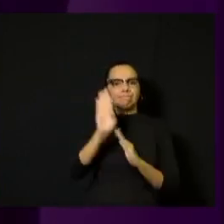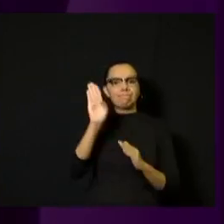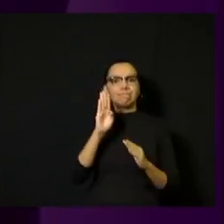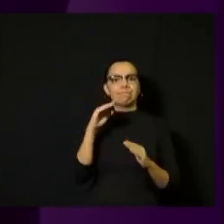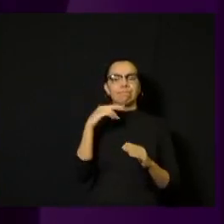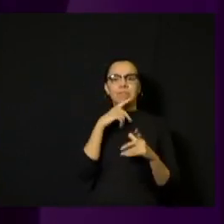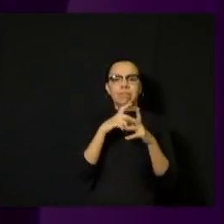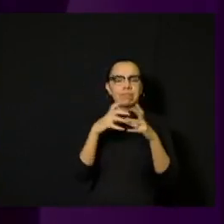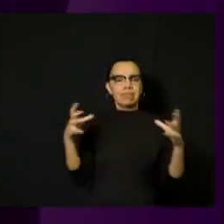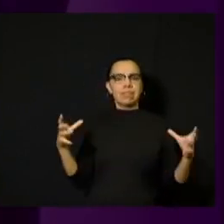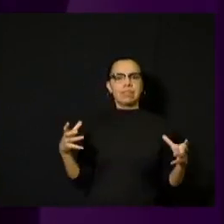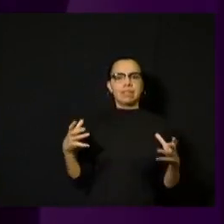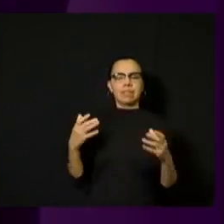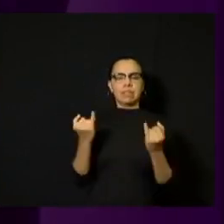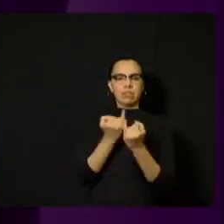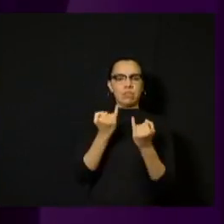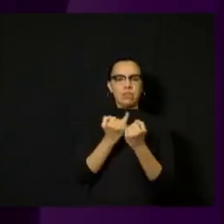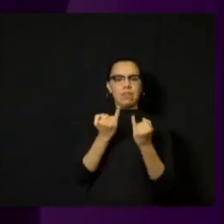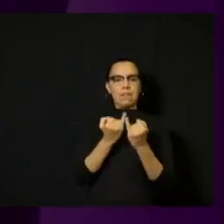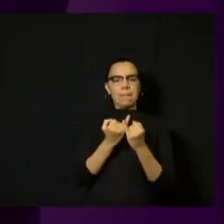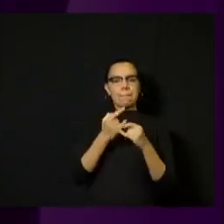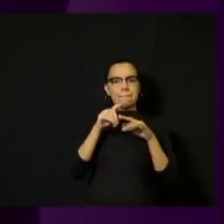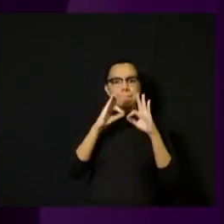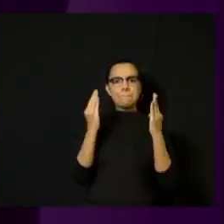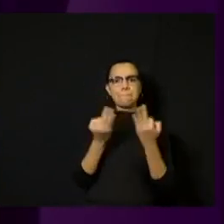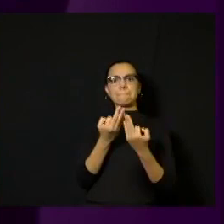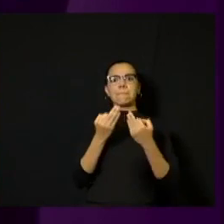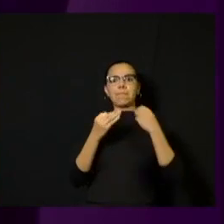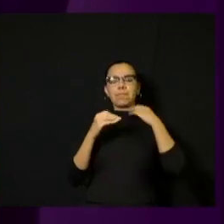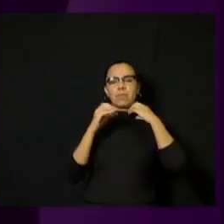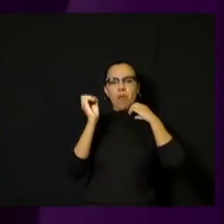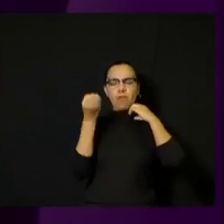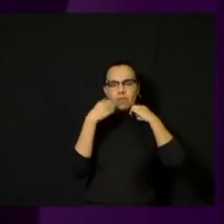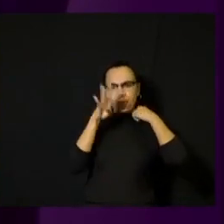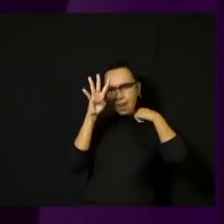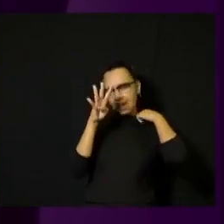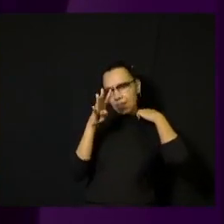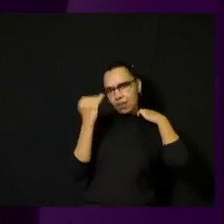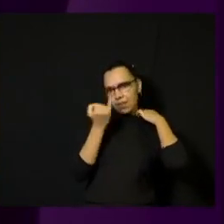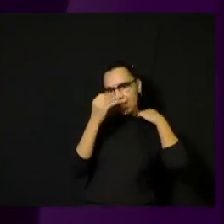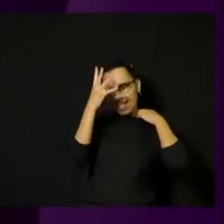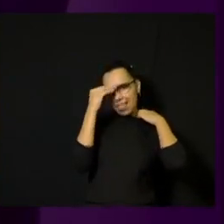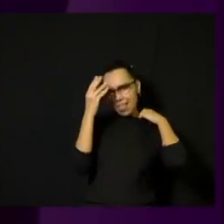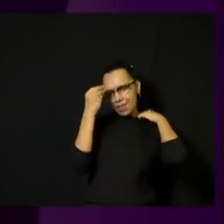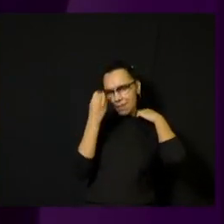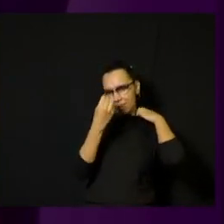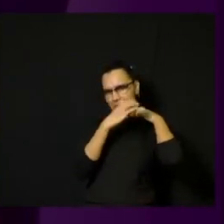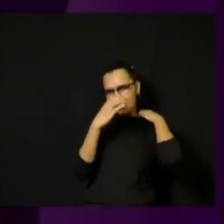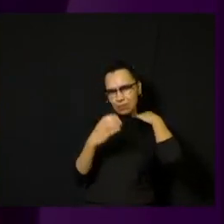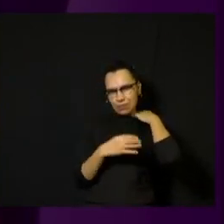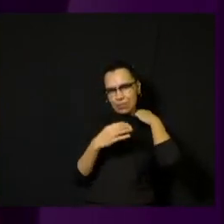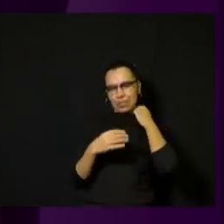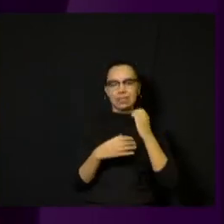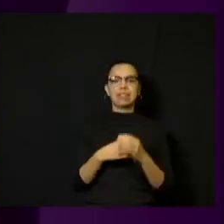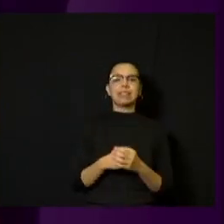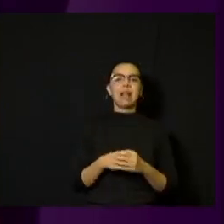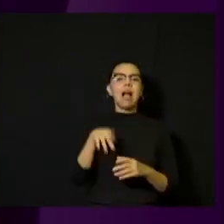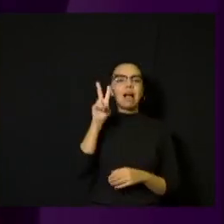growths, spearheads in the new OmniLife strategies. We've learned from them a lot.